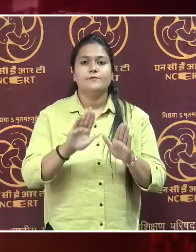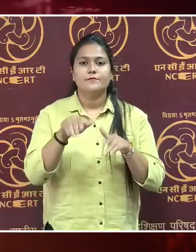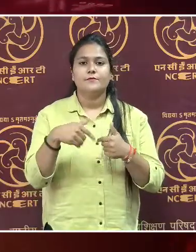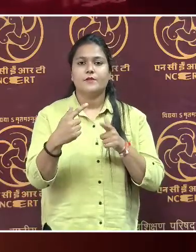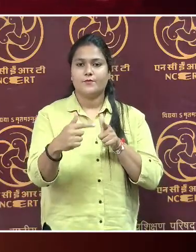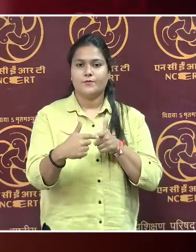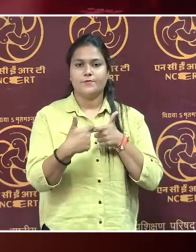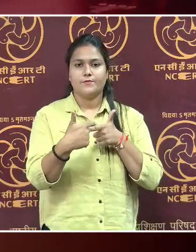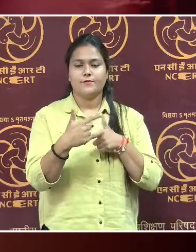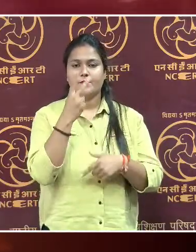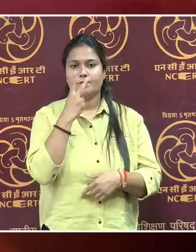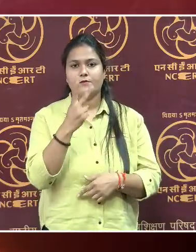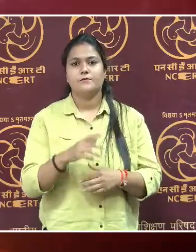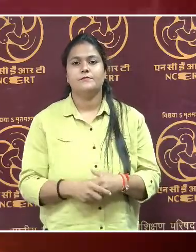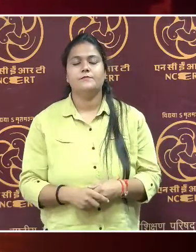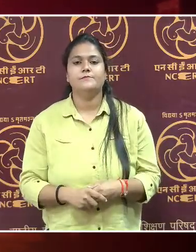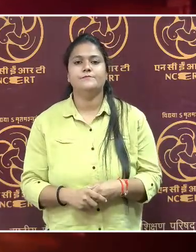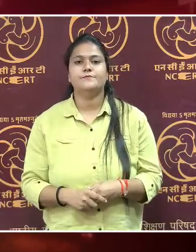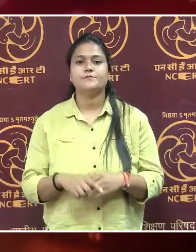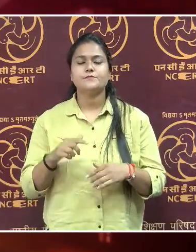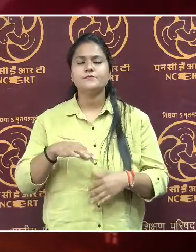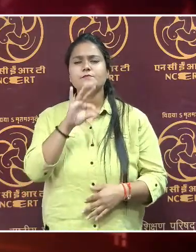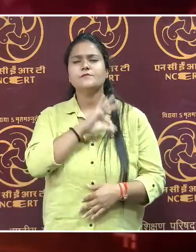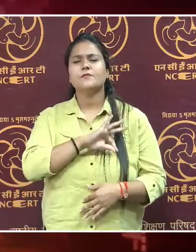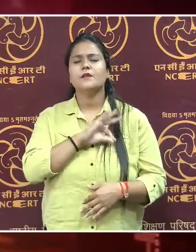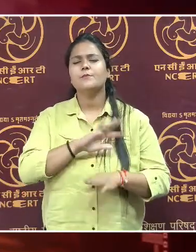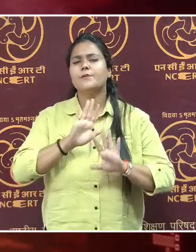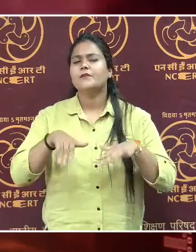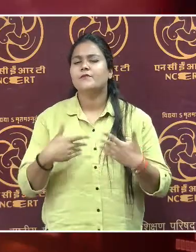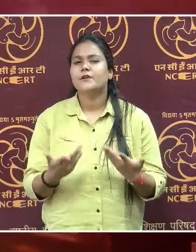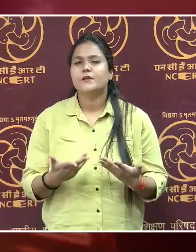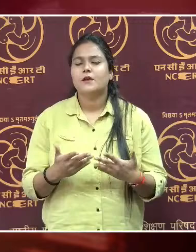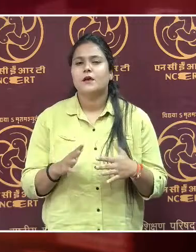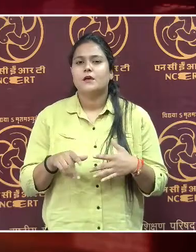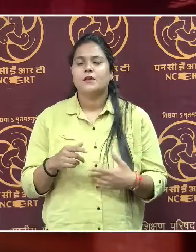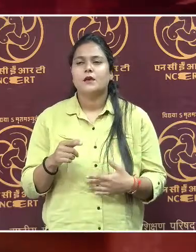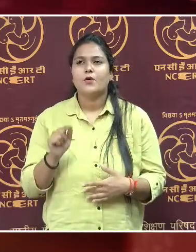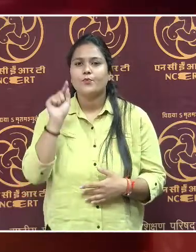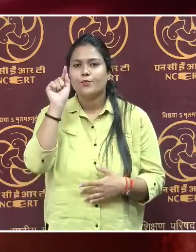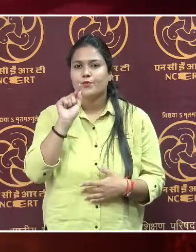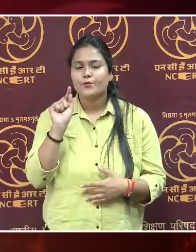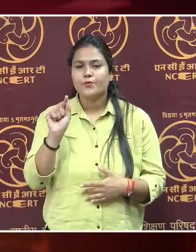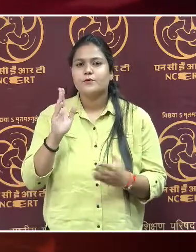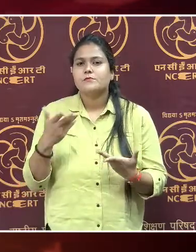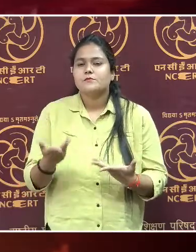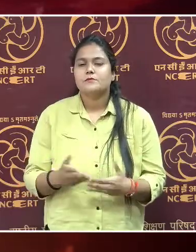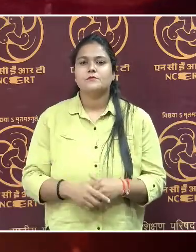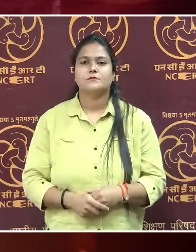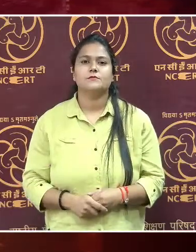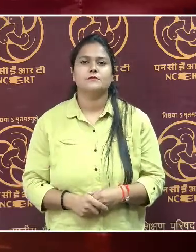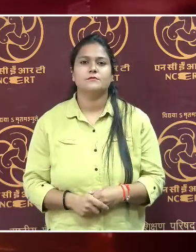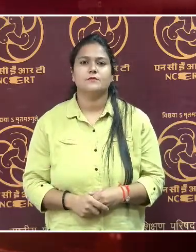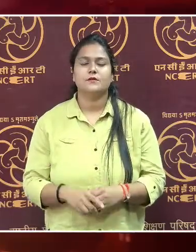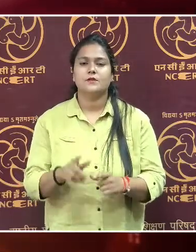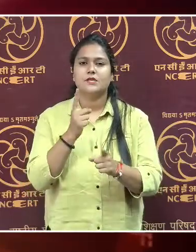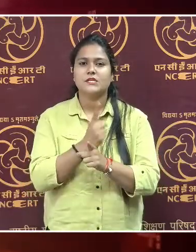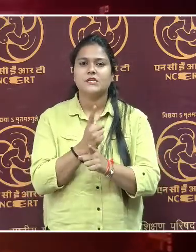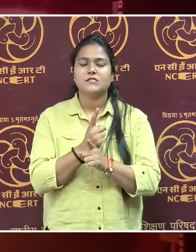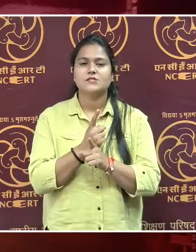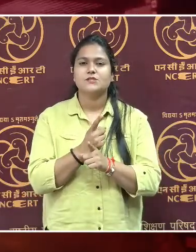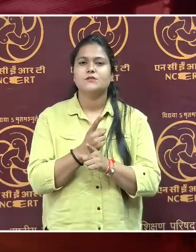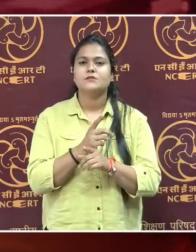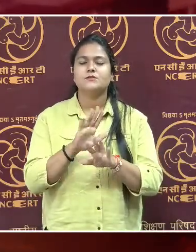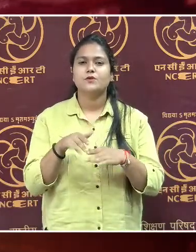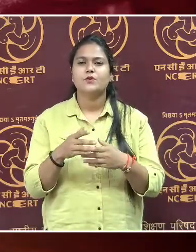is for all of us to take benefit of what we are offering, so that we can have this empathy, and especially the teachers, pre-service